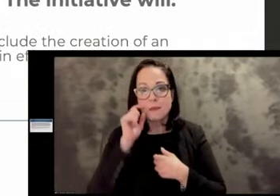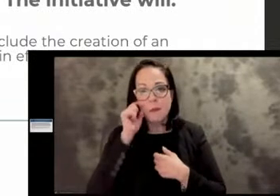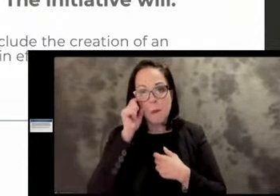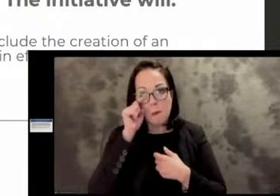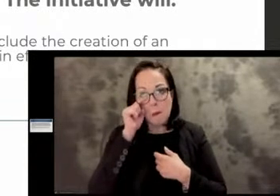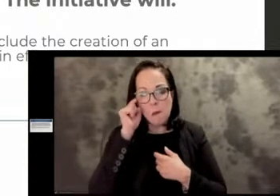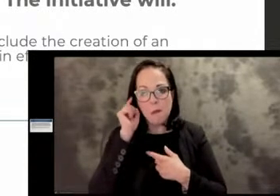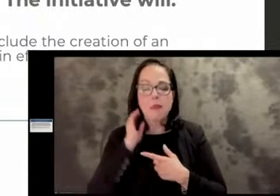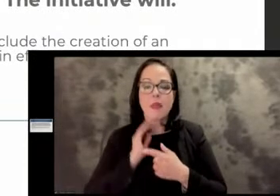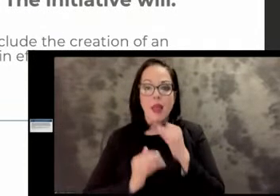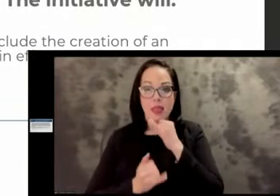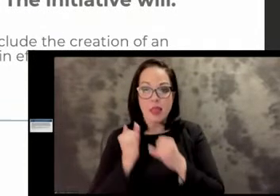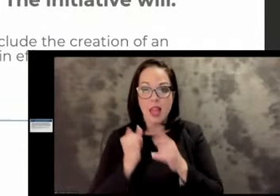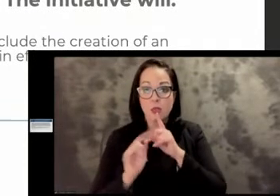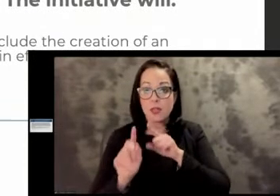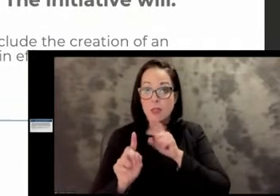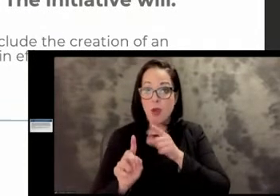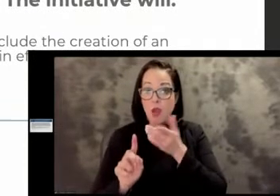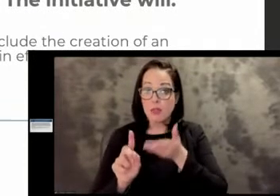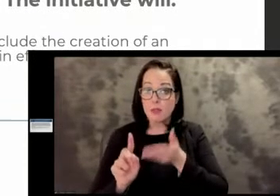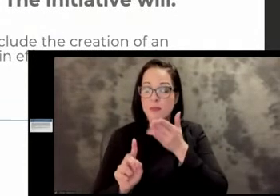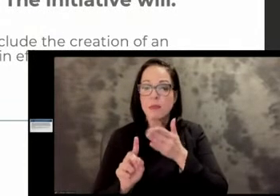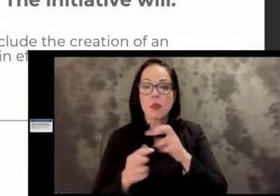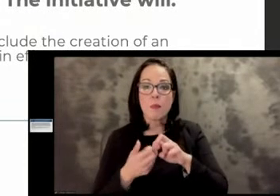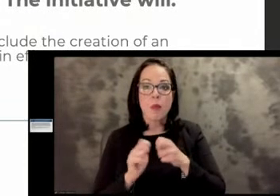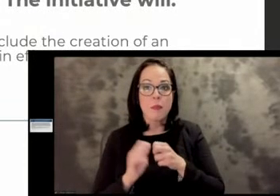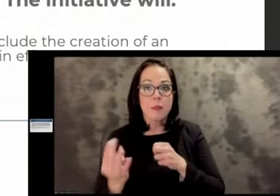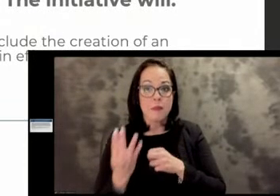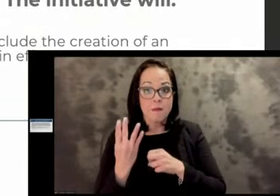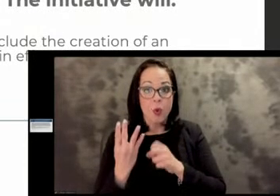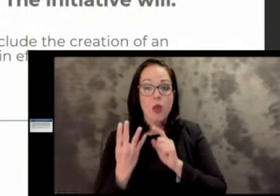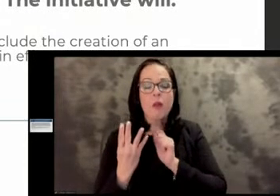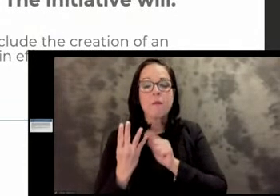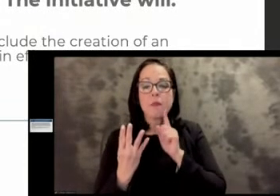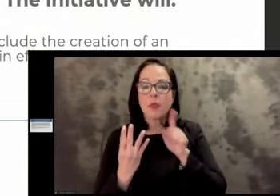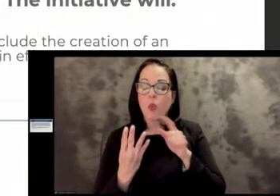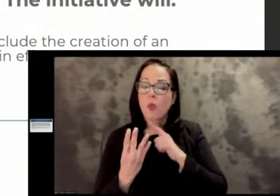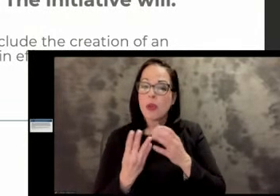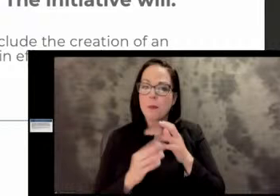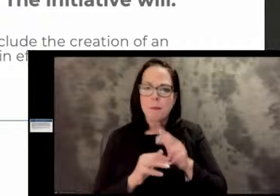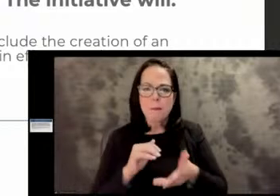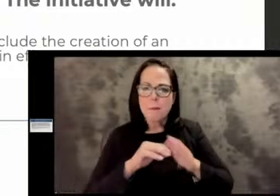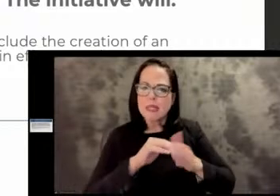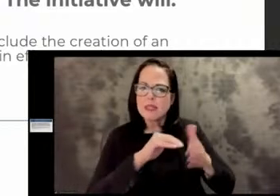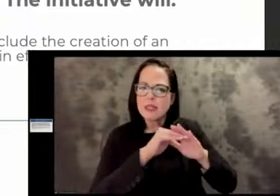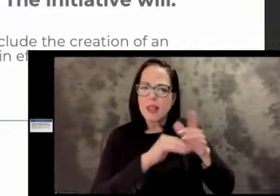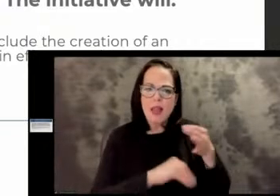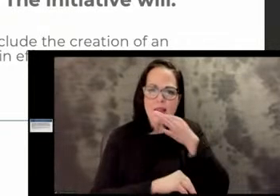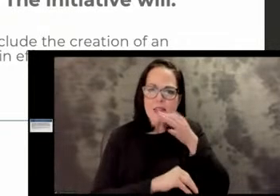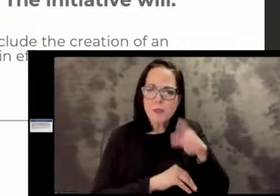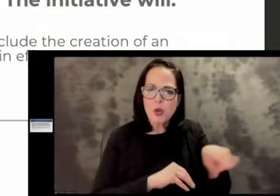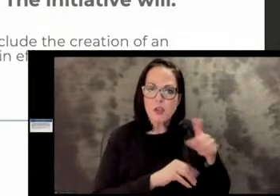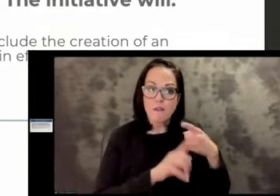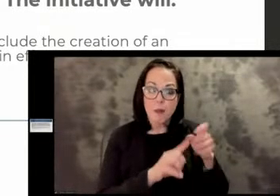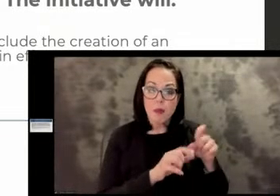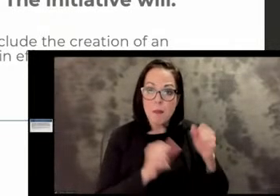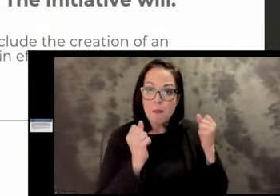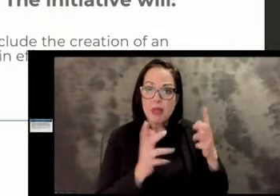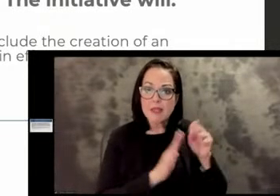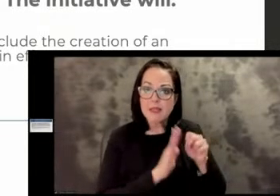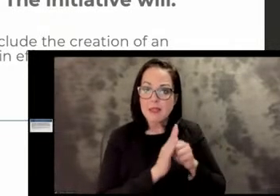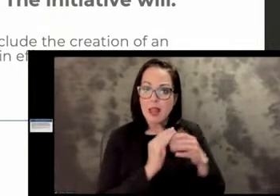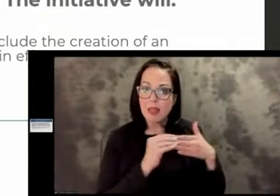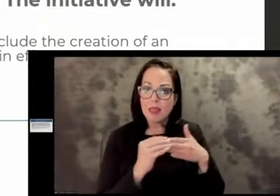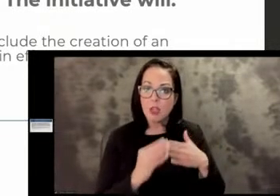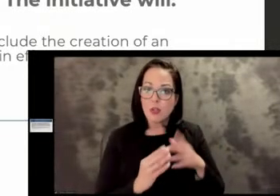And finally, to respond to problem statement 4, we're building on the expertise of many state and community leaders to identify ways in which we